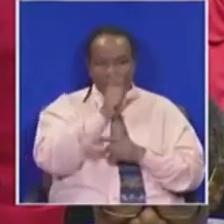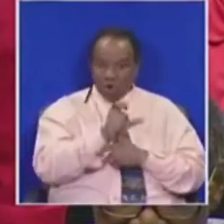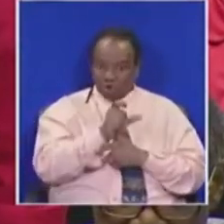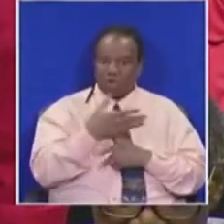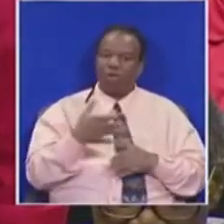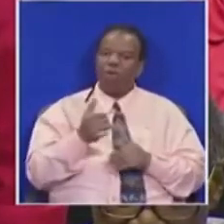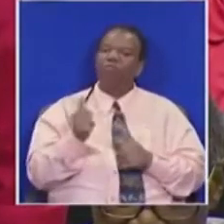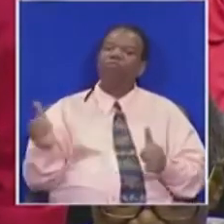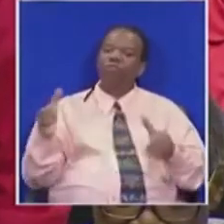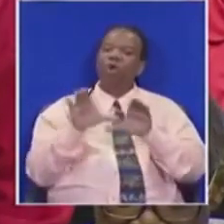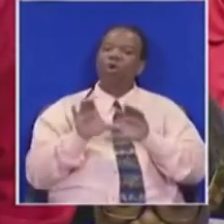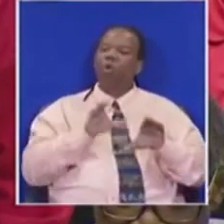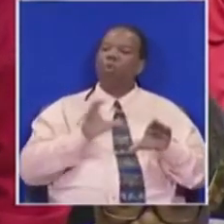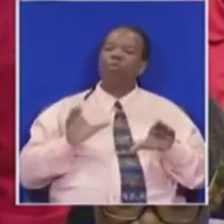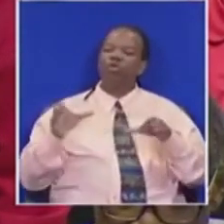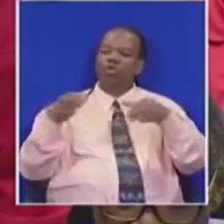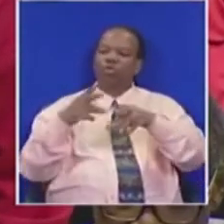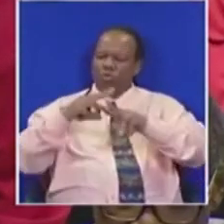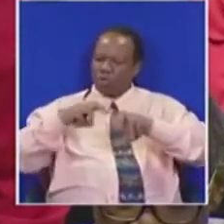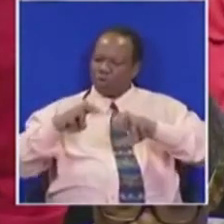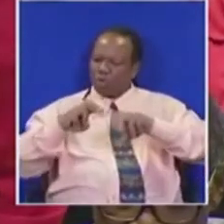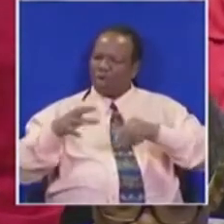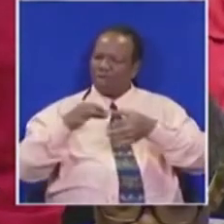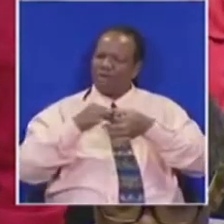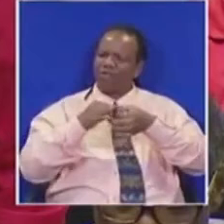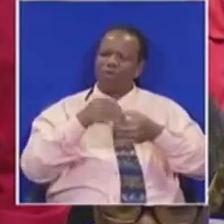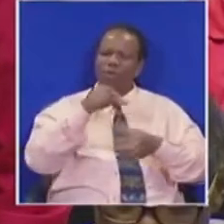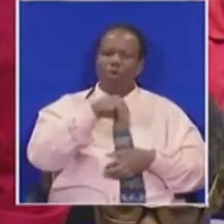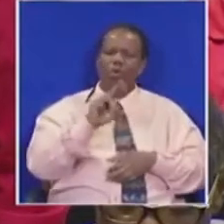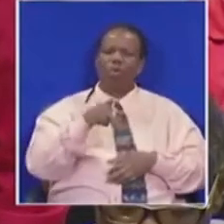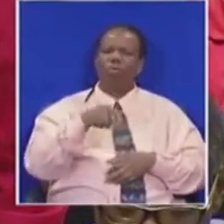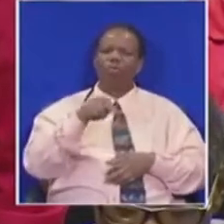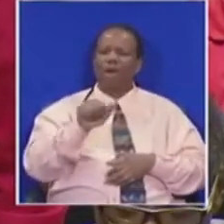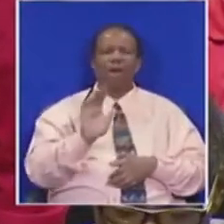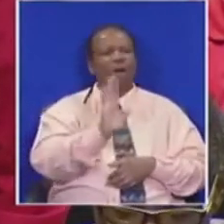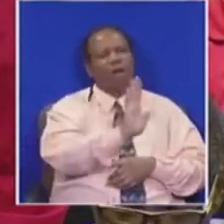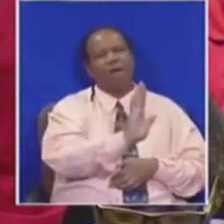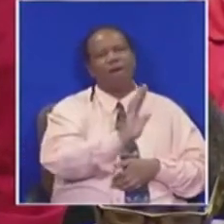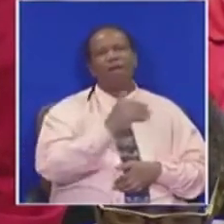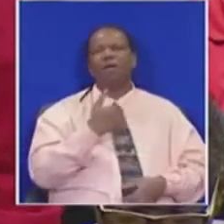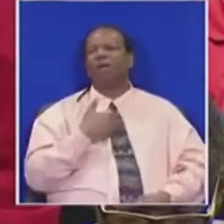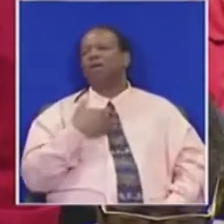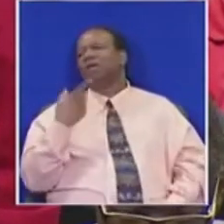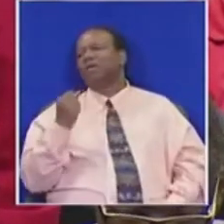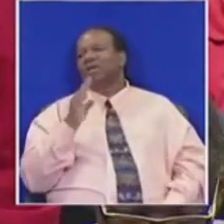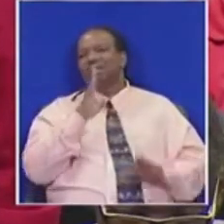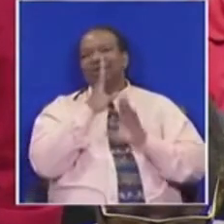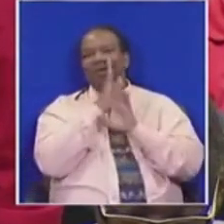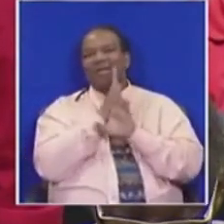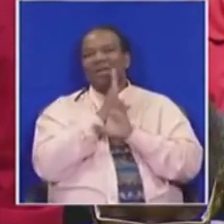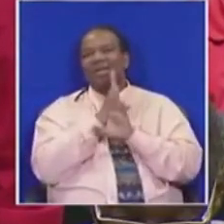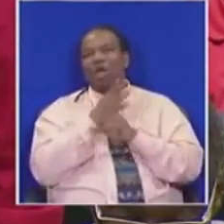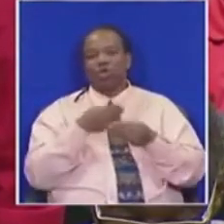appoint a commission of inquiry? And lastly, let's leave the secret document of cabinet about the